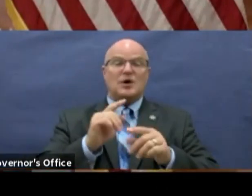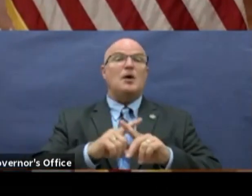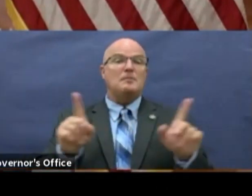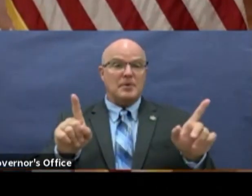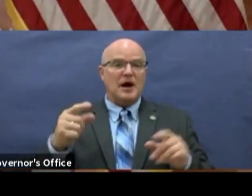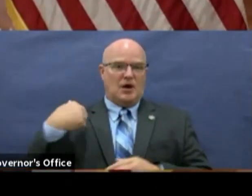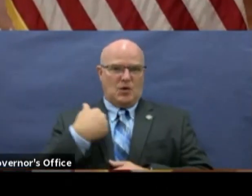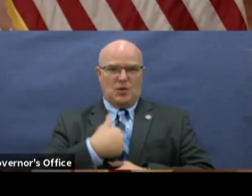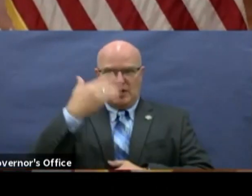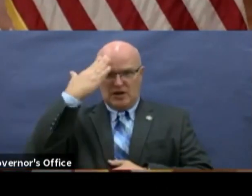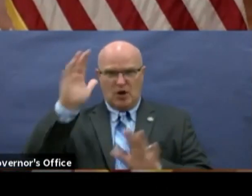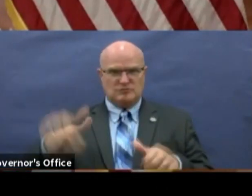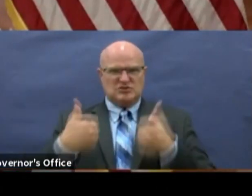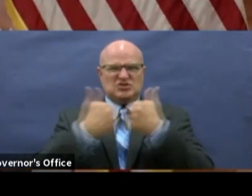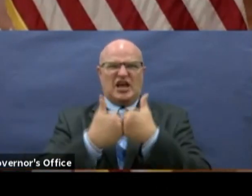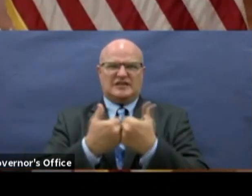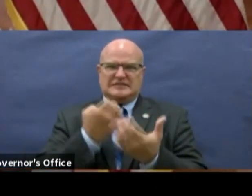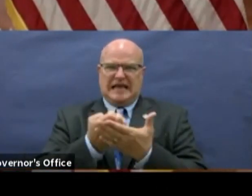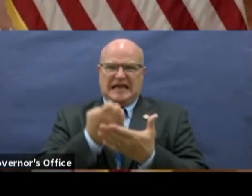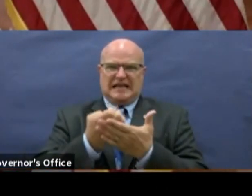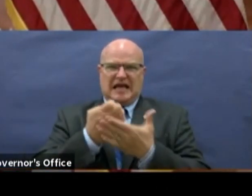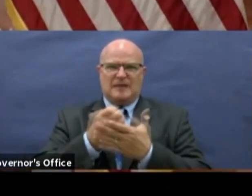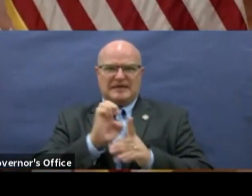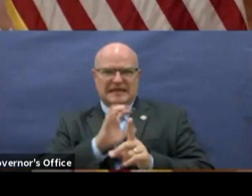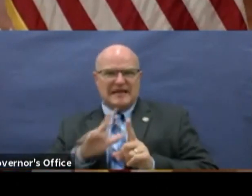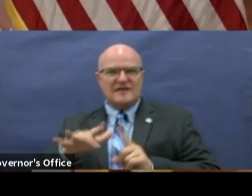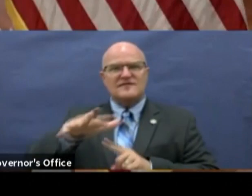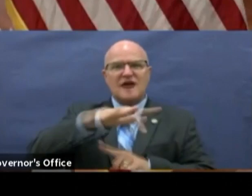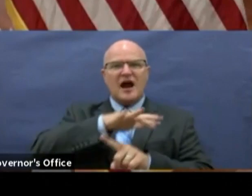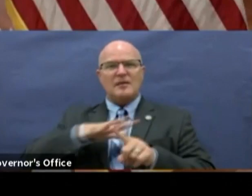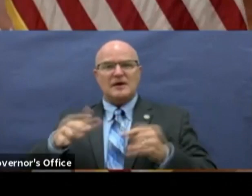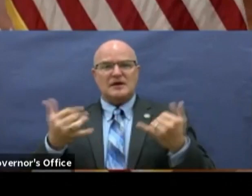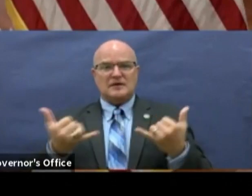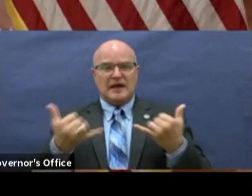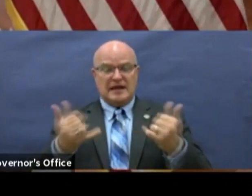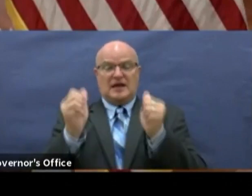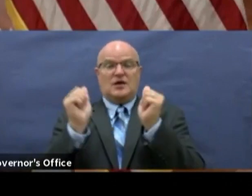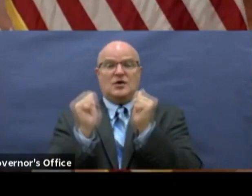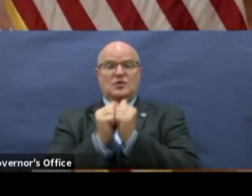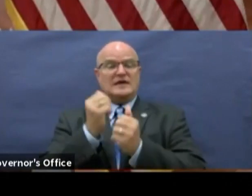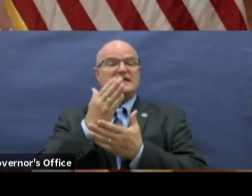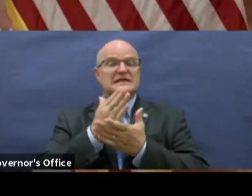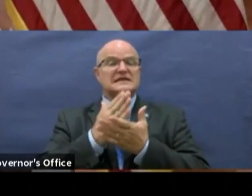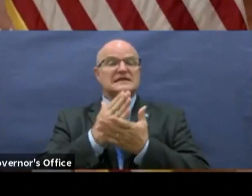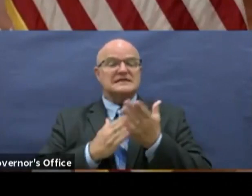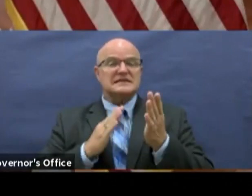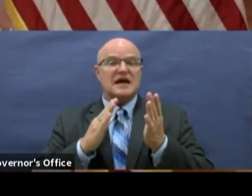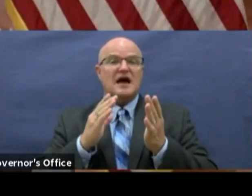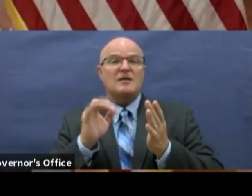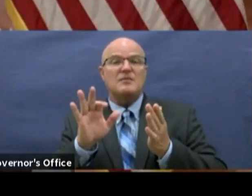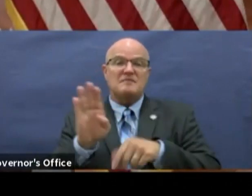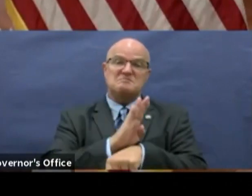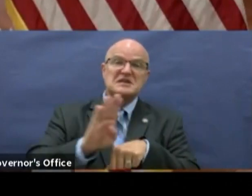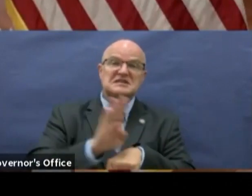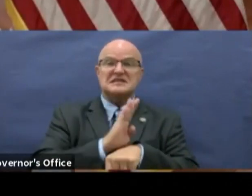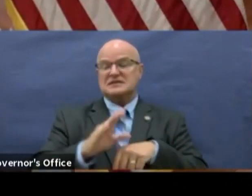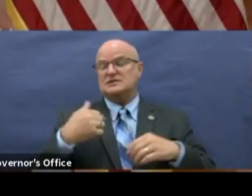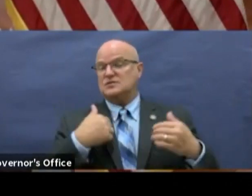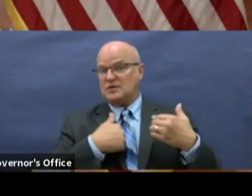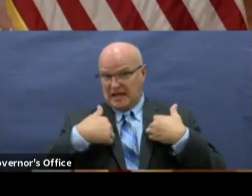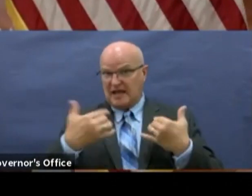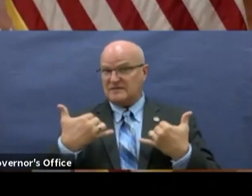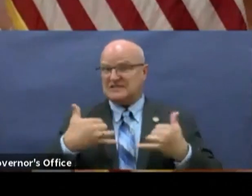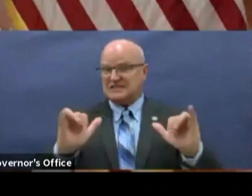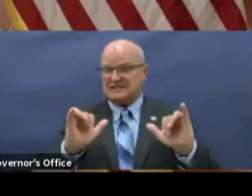the challenging economic environment that we're in with some of the businesses that we have